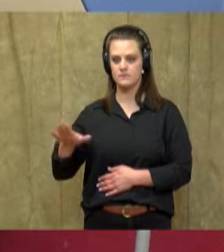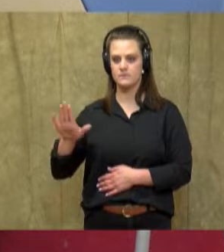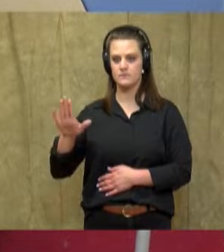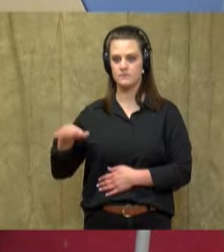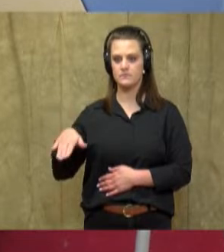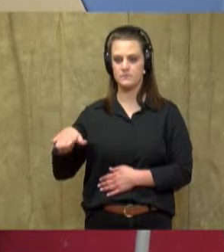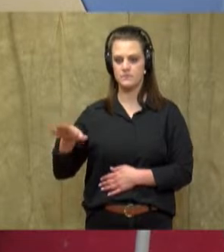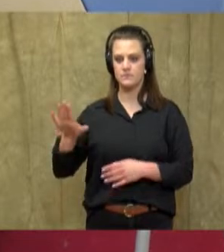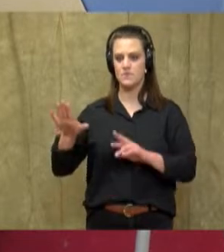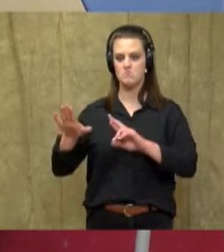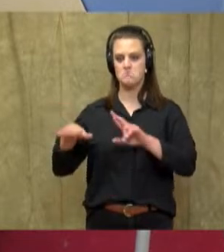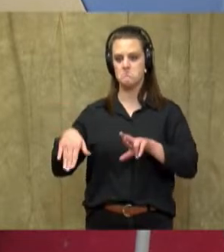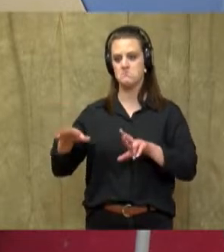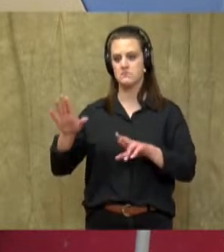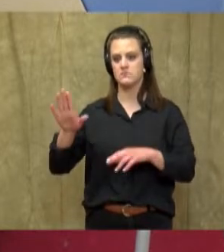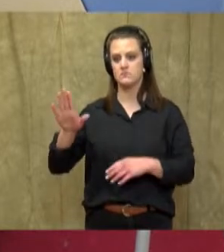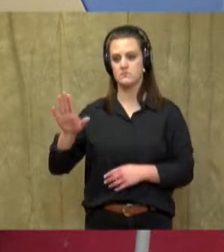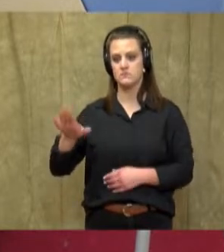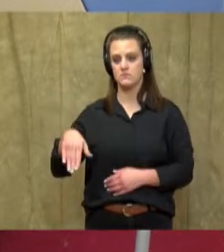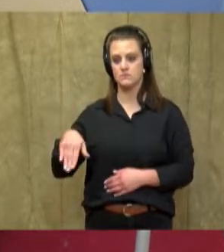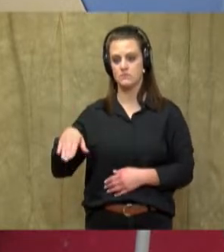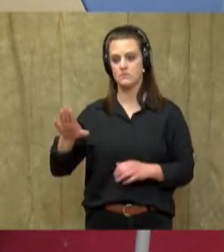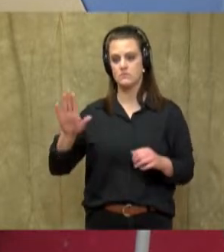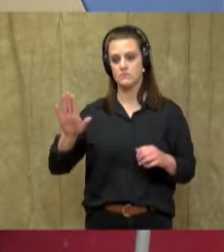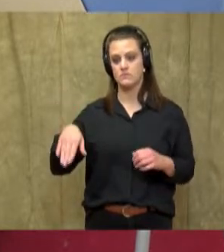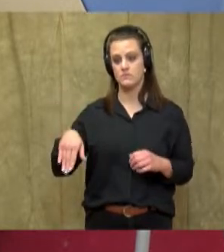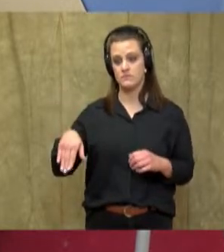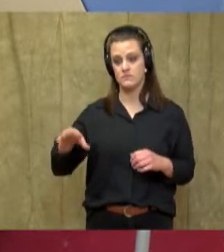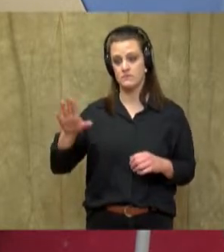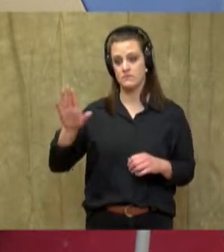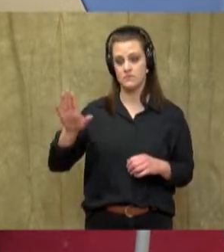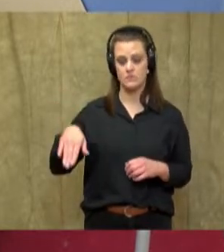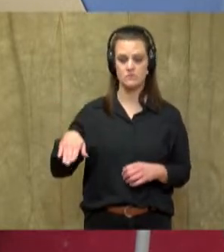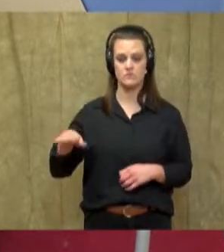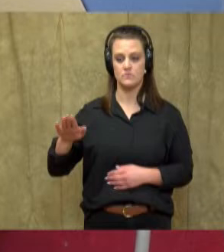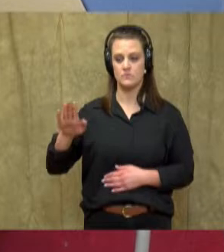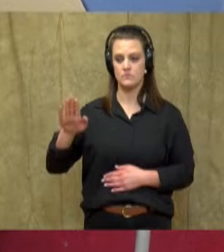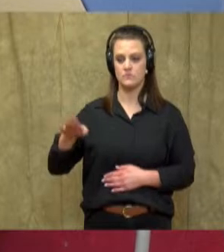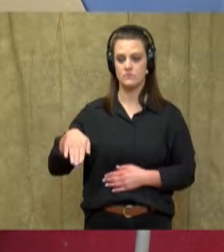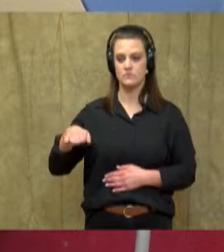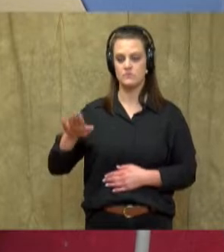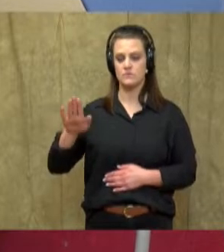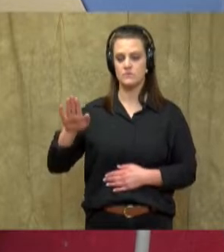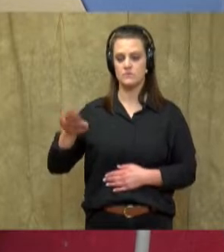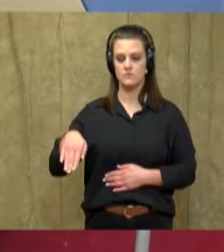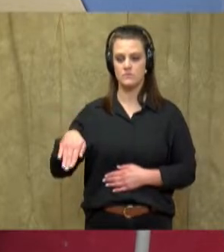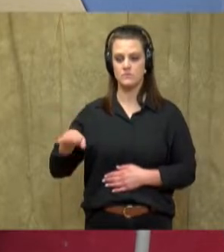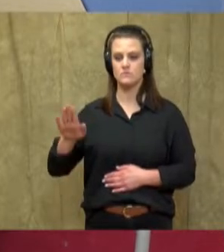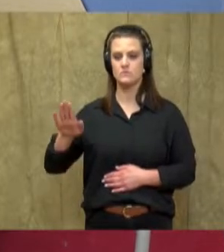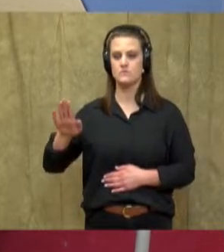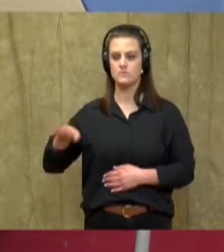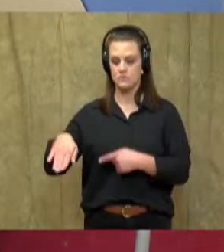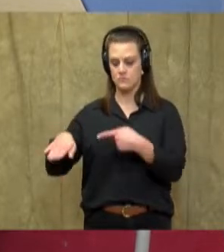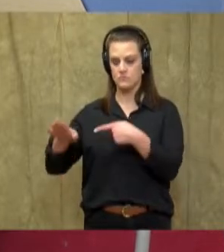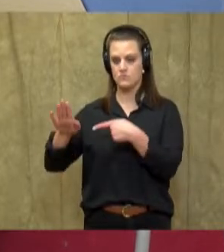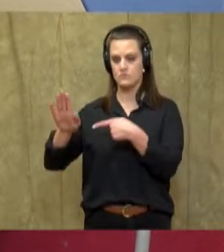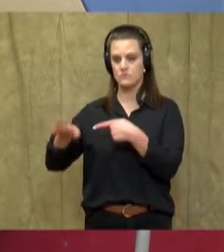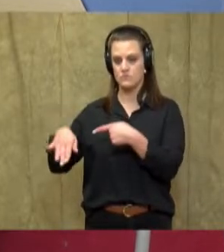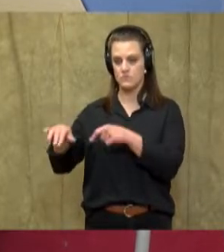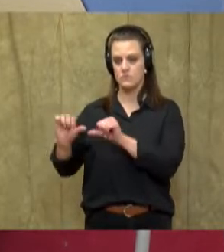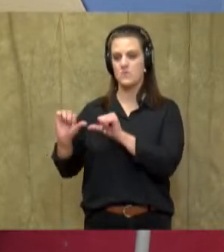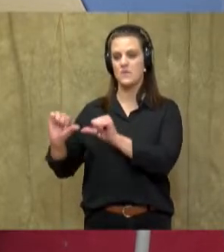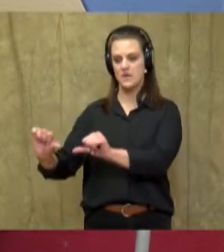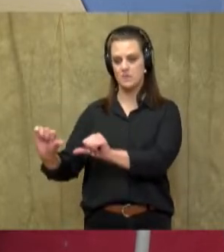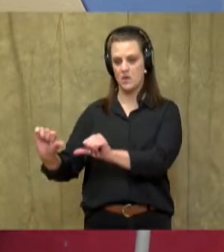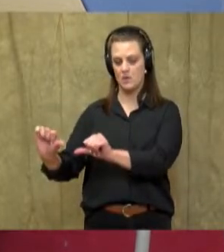1, 2, 3, 4. 1, 2, 3, 4. Keep that right foot